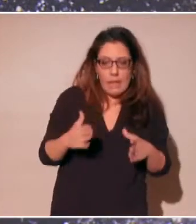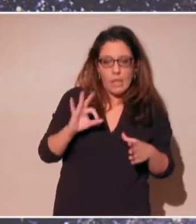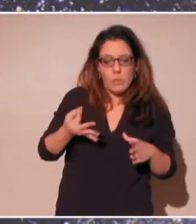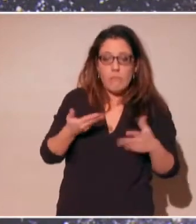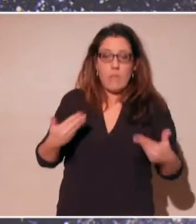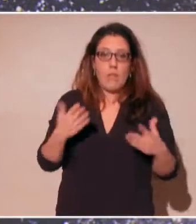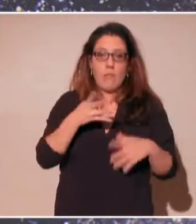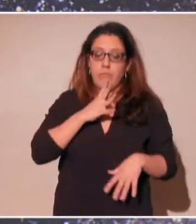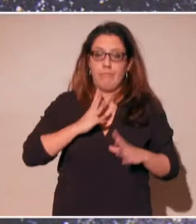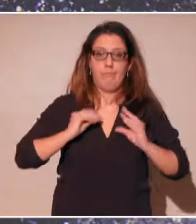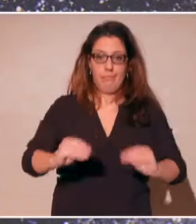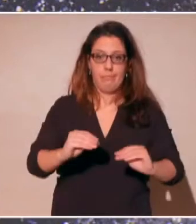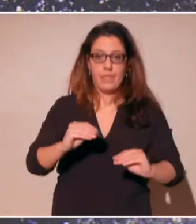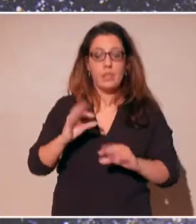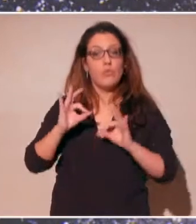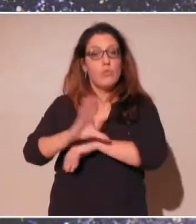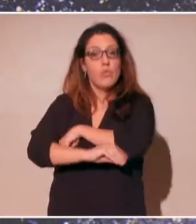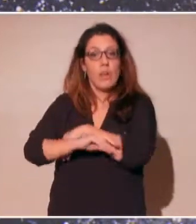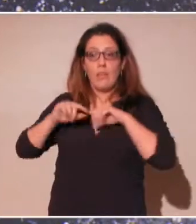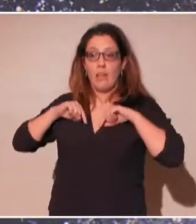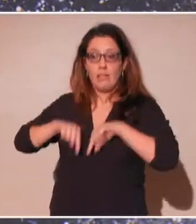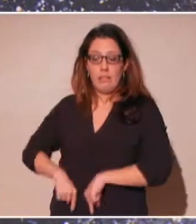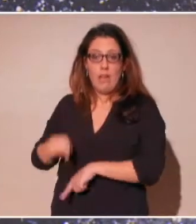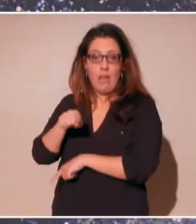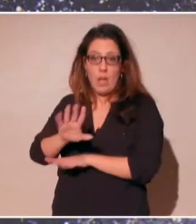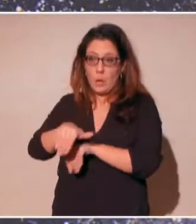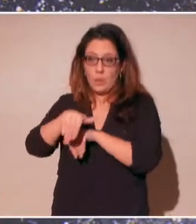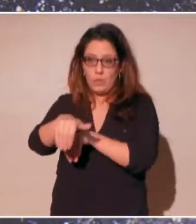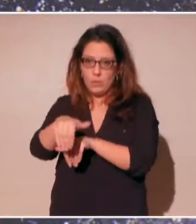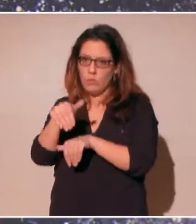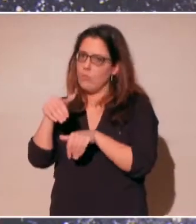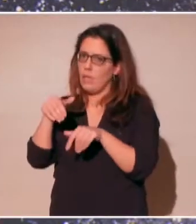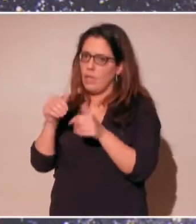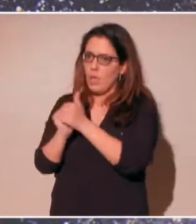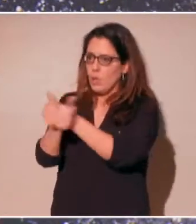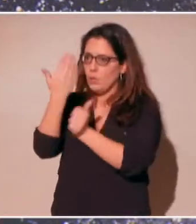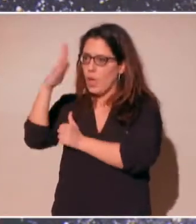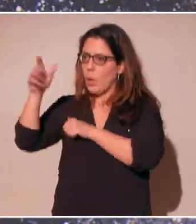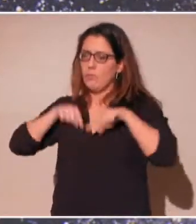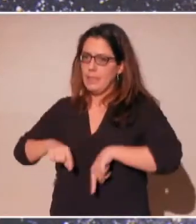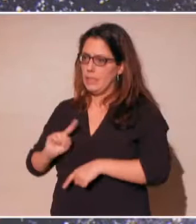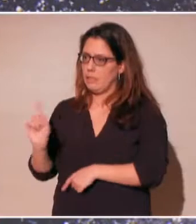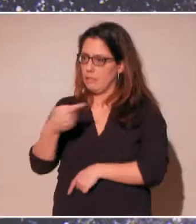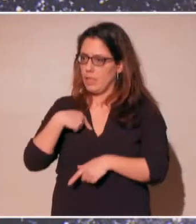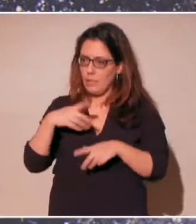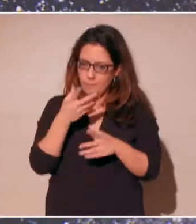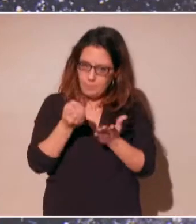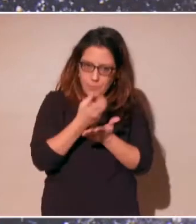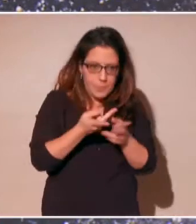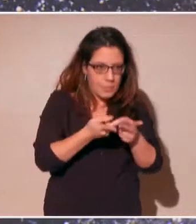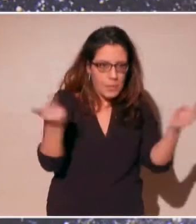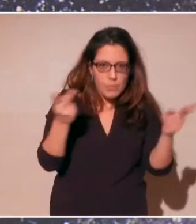of this was set, but now we've got to actually work on the nitty-gritty, and the Secretary of State will be working on this subject, on making